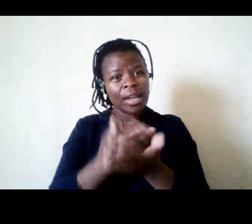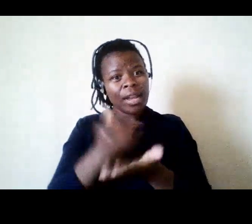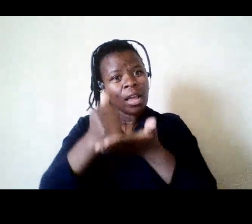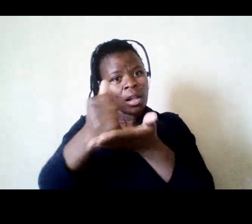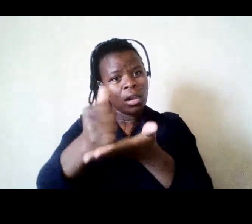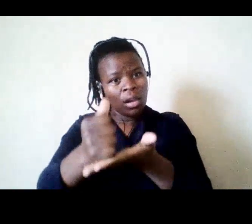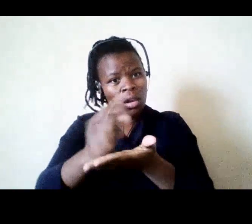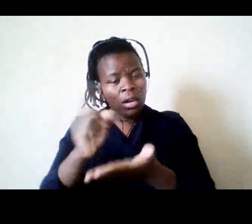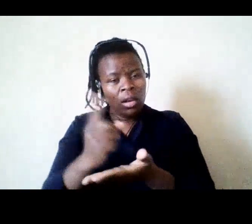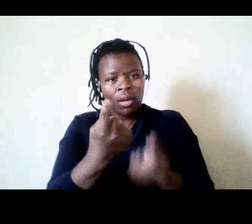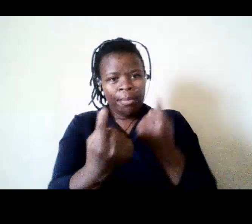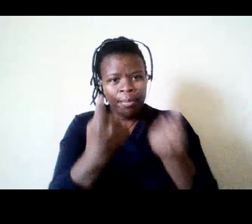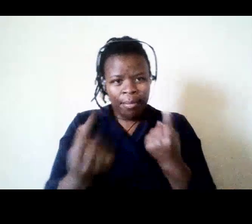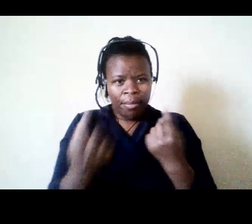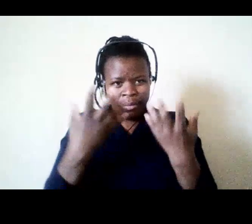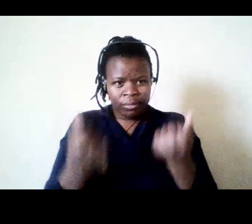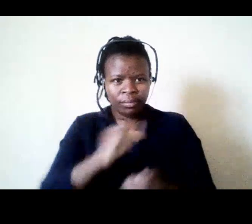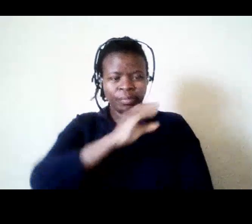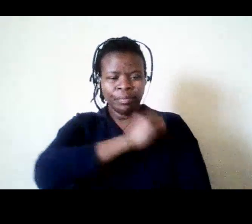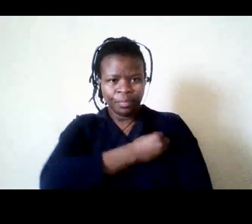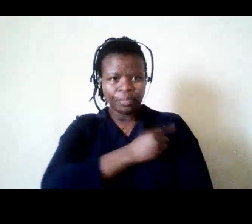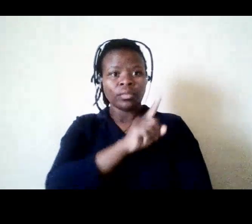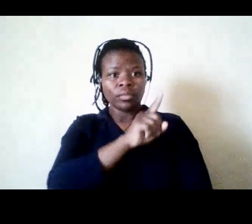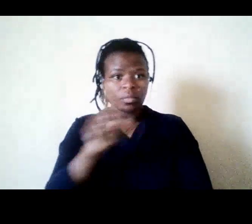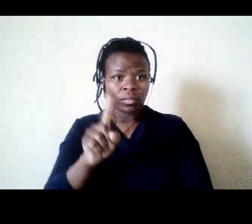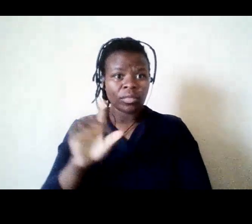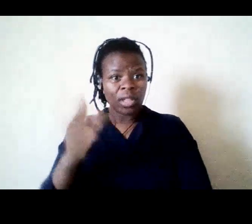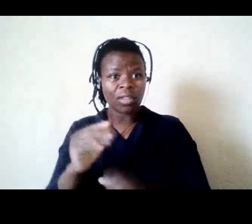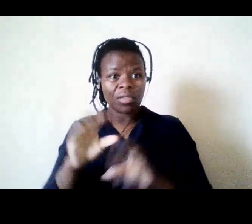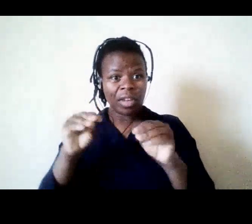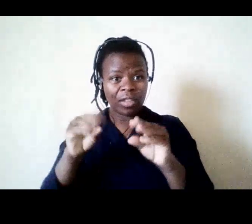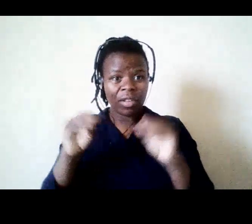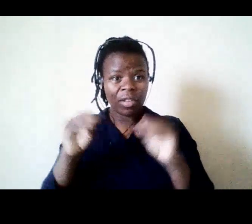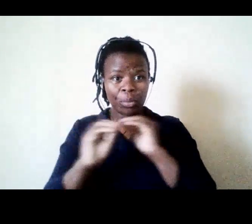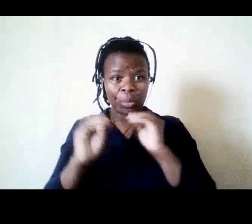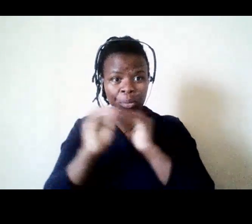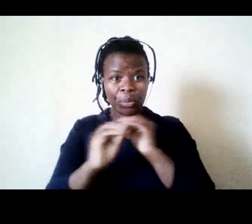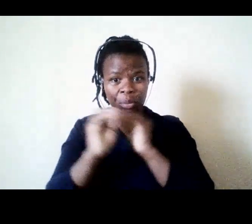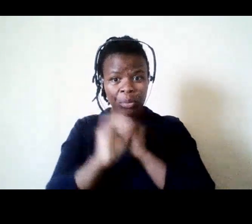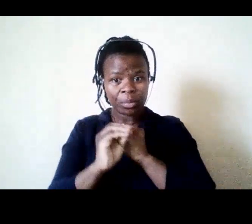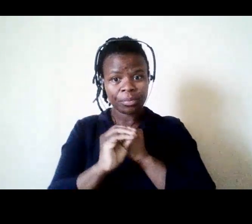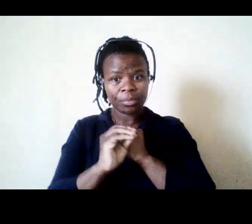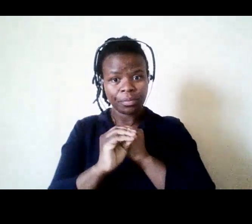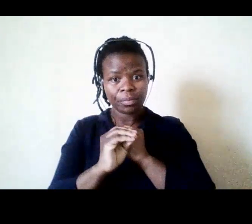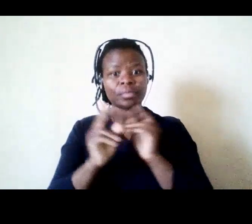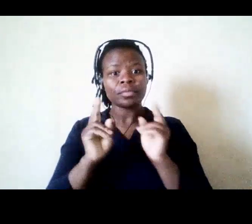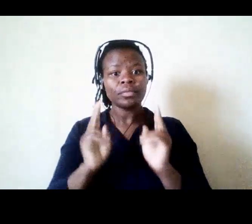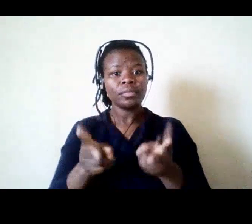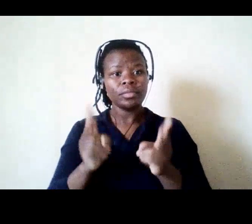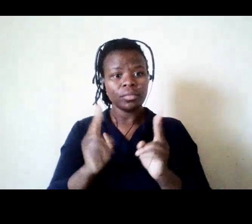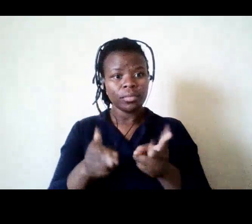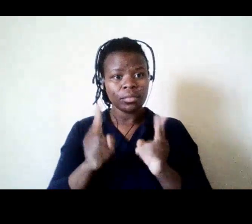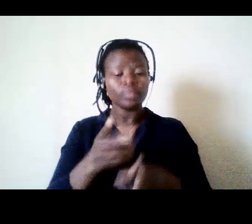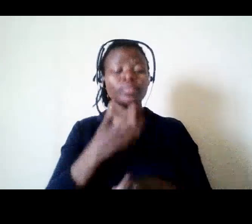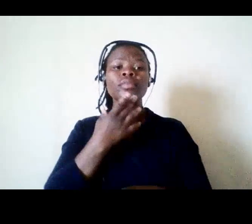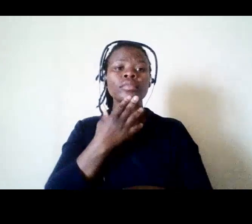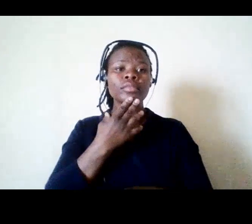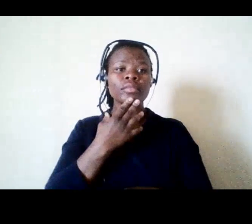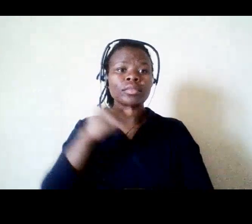with disabilities. But if they are not available, the people that are supposed to also